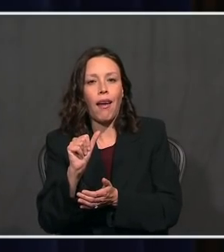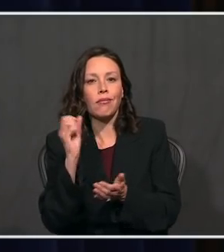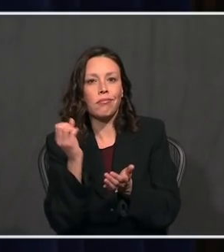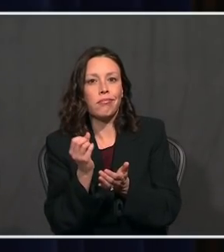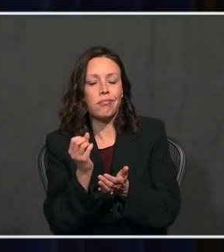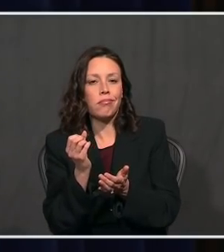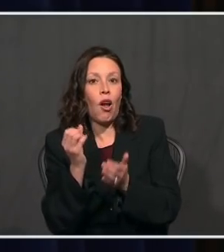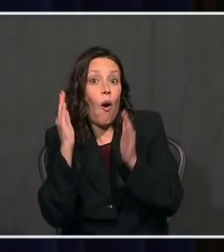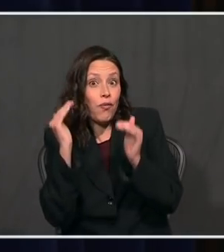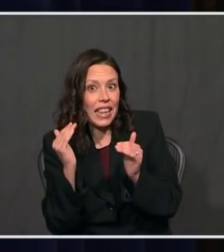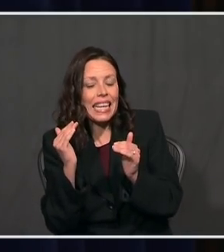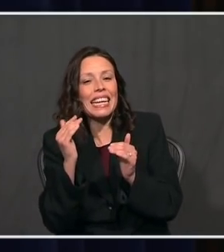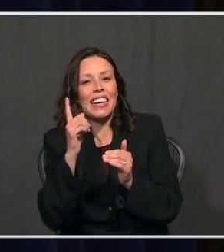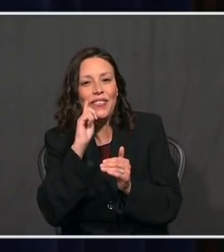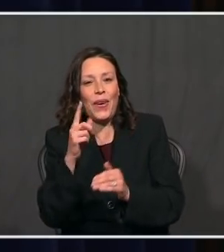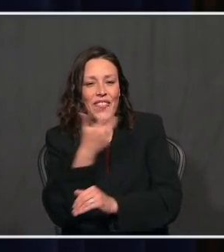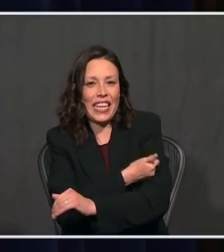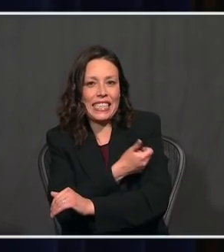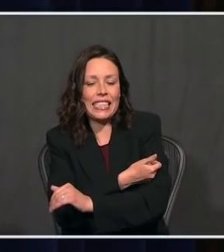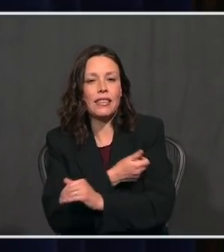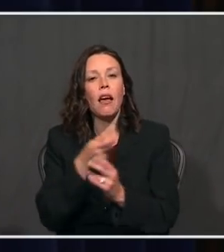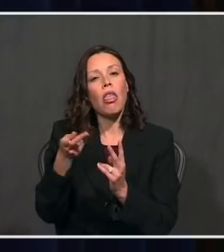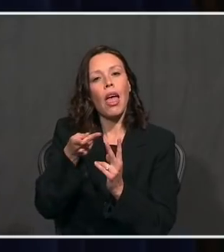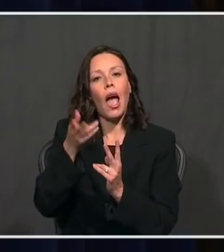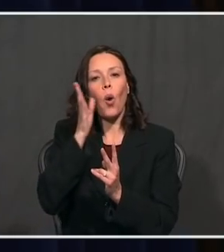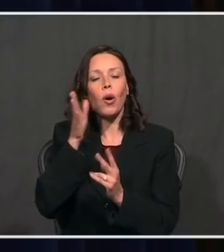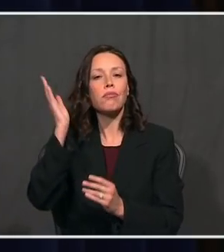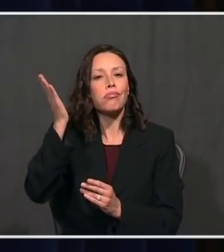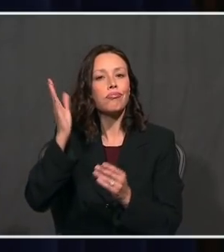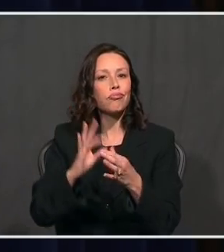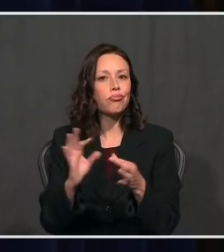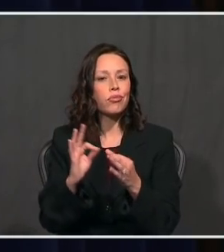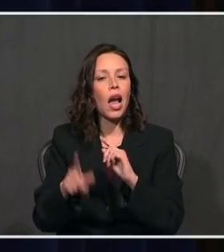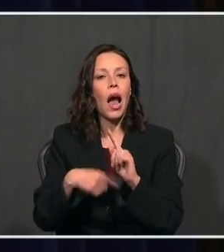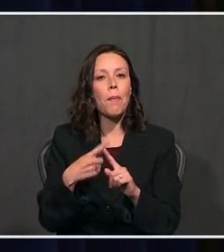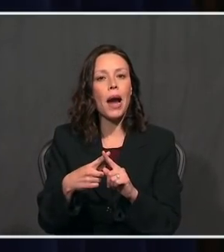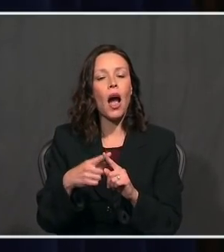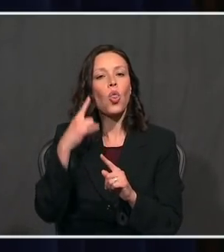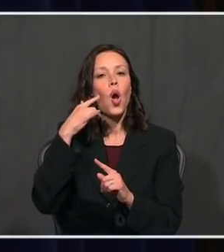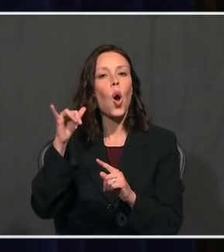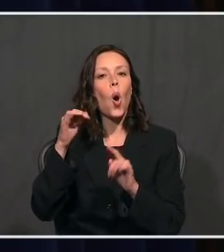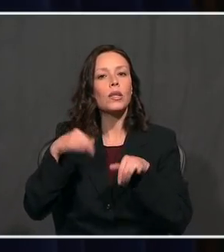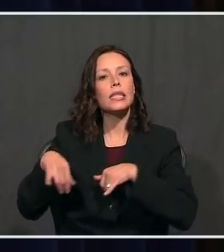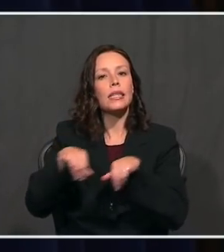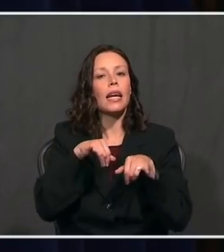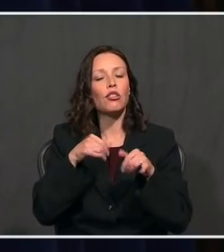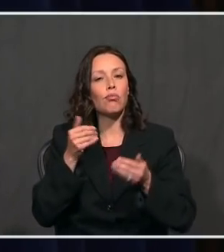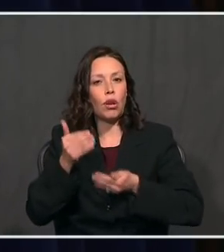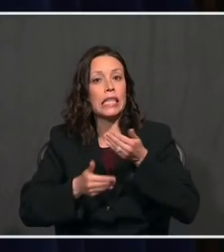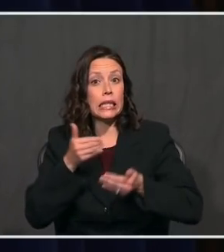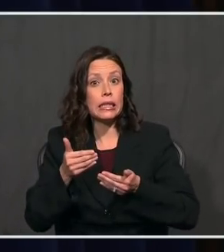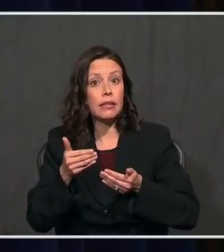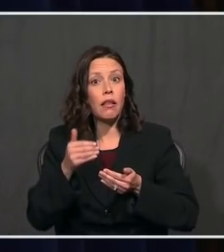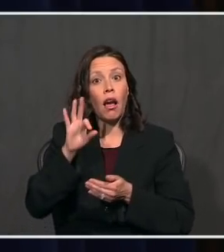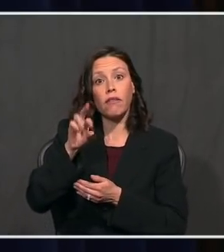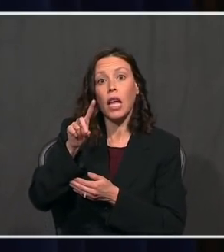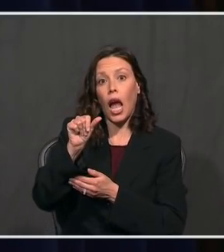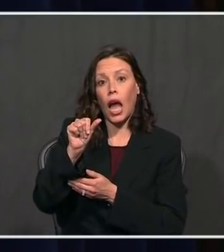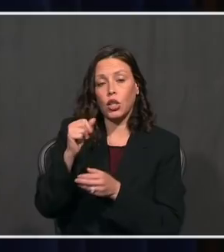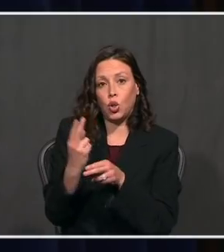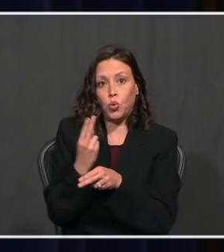authorizations for the vaccines. And they're going to talk through the truly gold standard process that the FDA